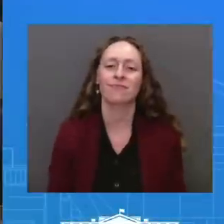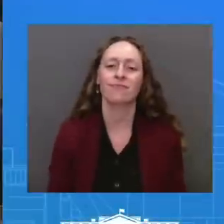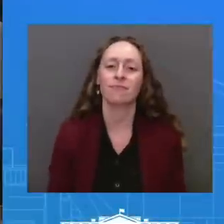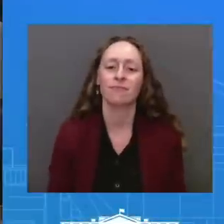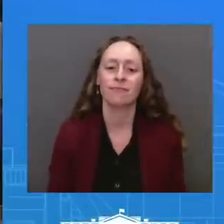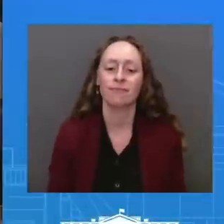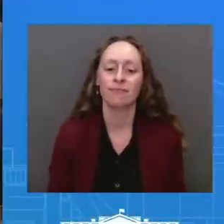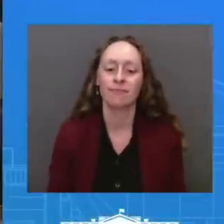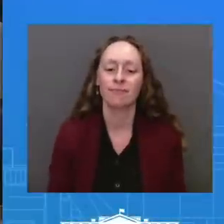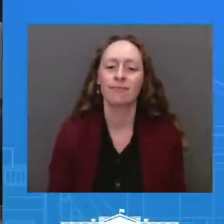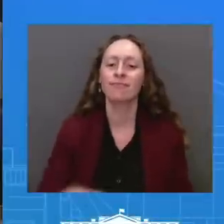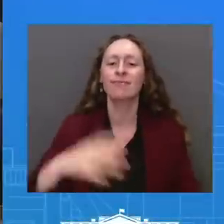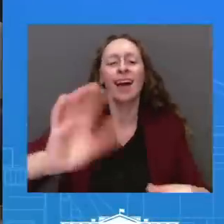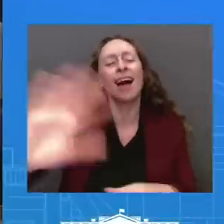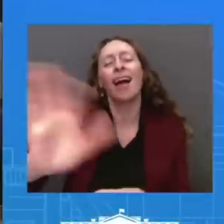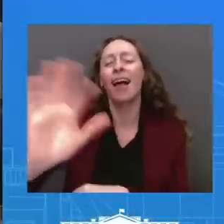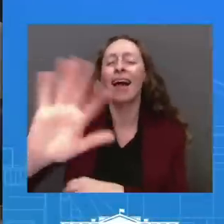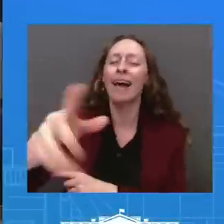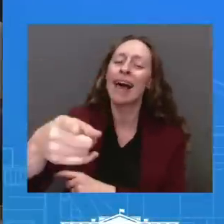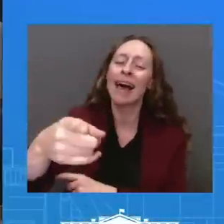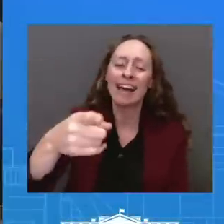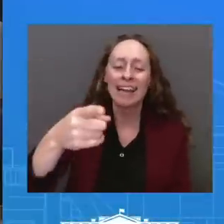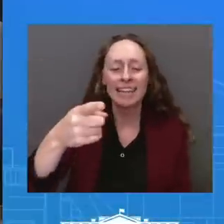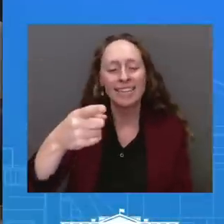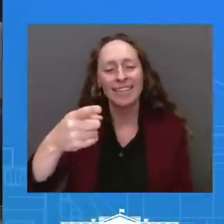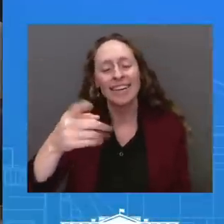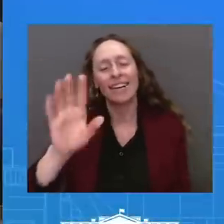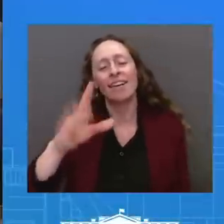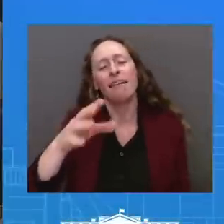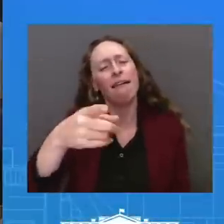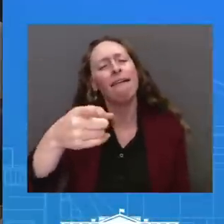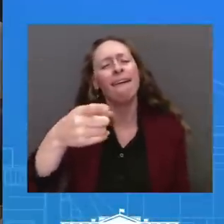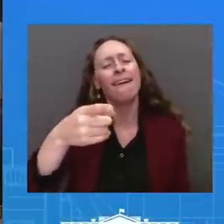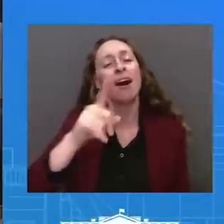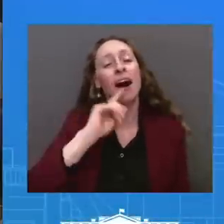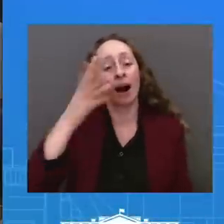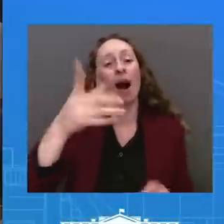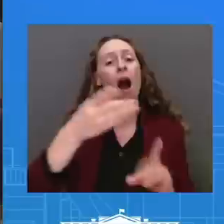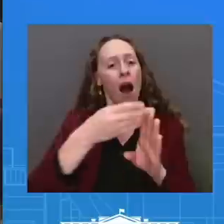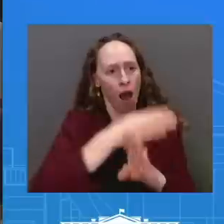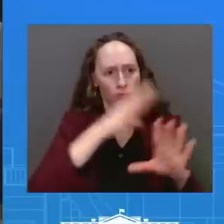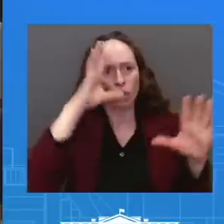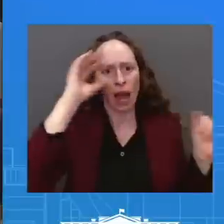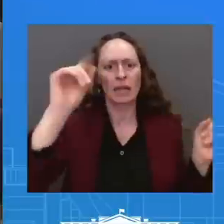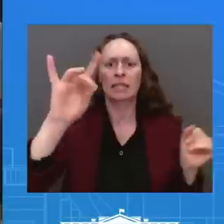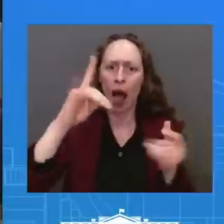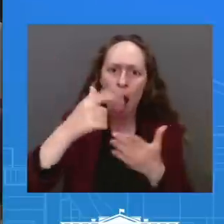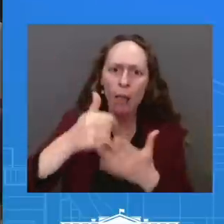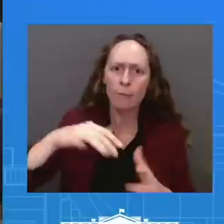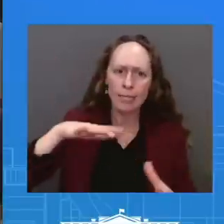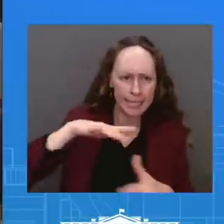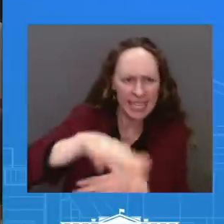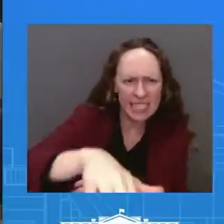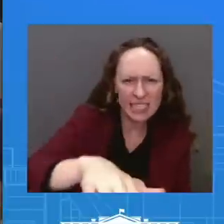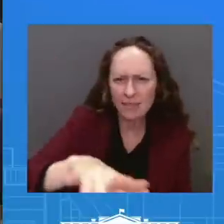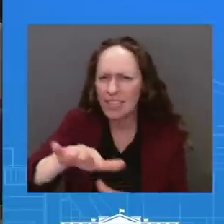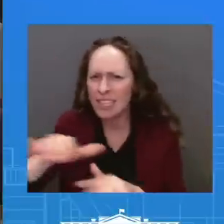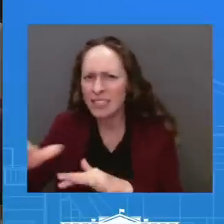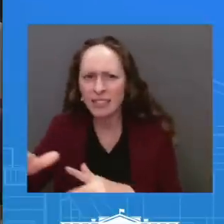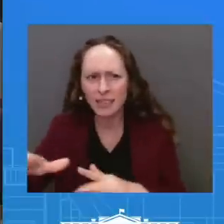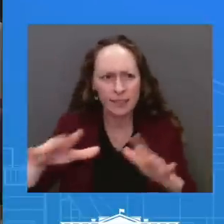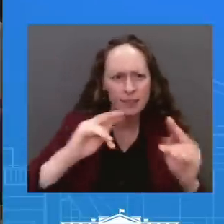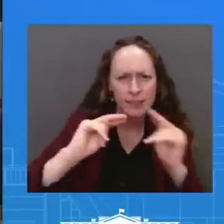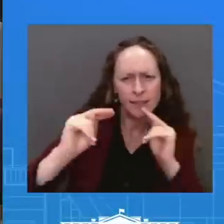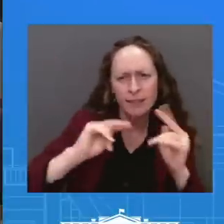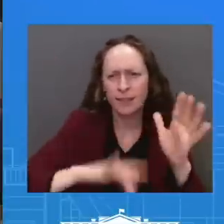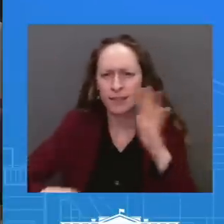away some past presidents have been an arbiter between two sides that are in conflict. It seems like by going to the picket line, he's